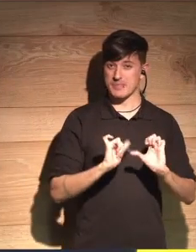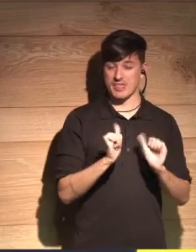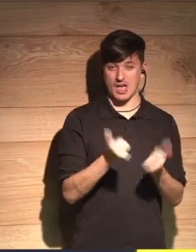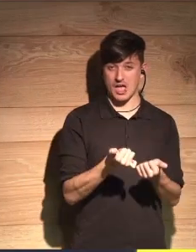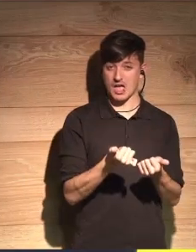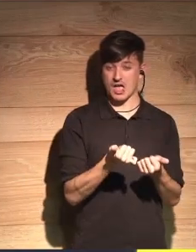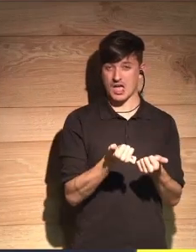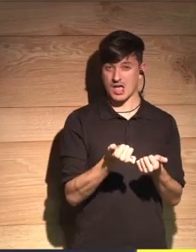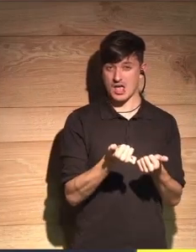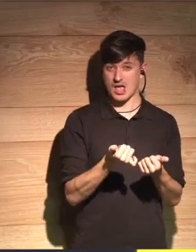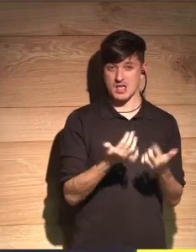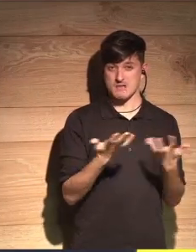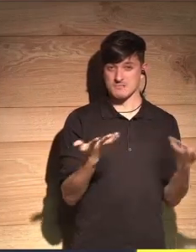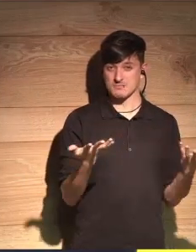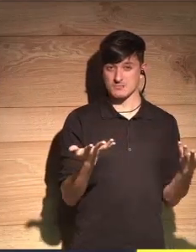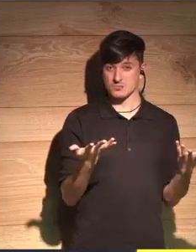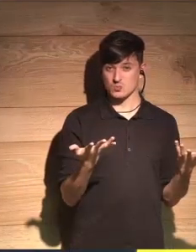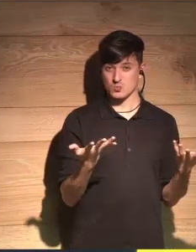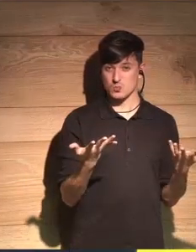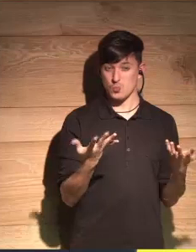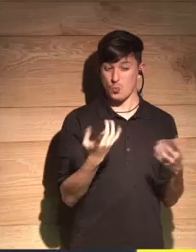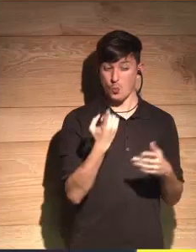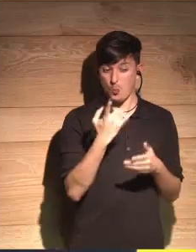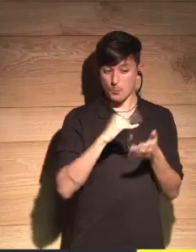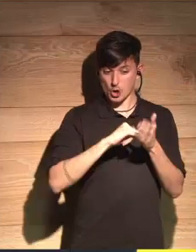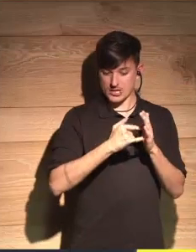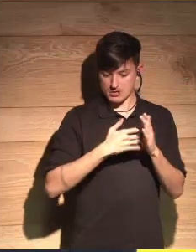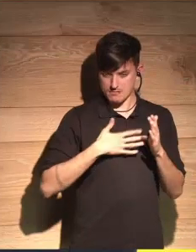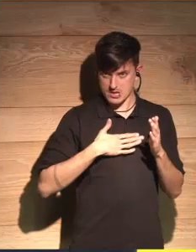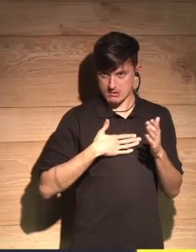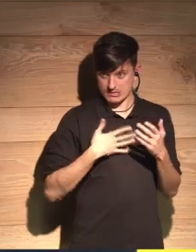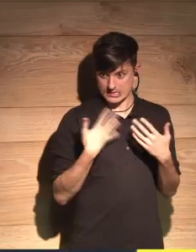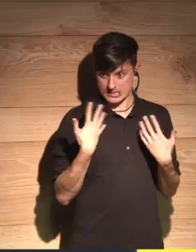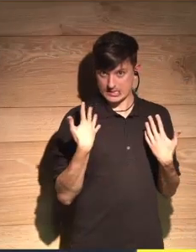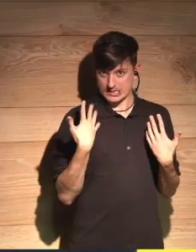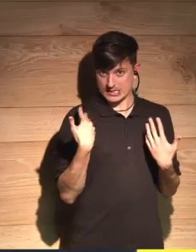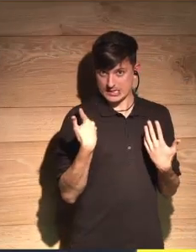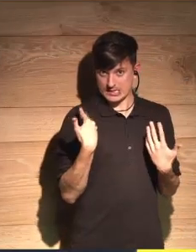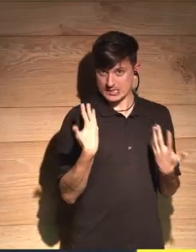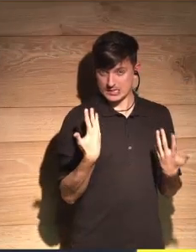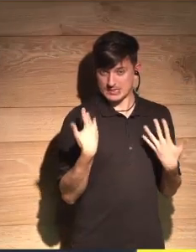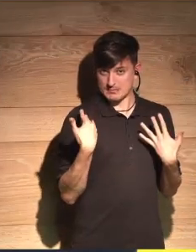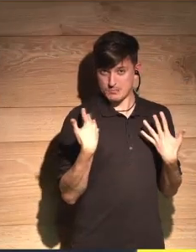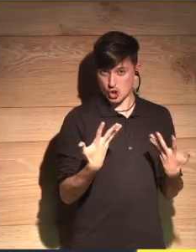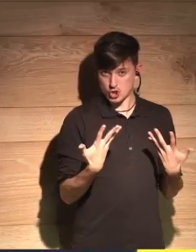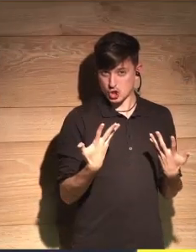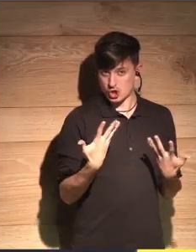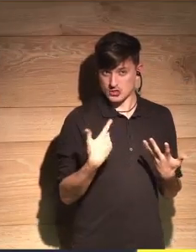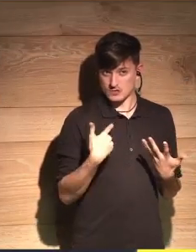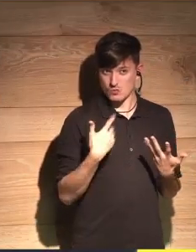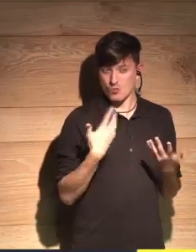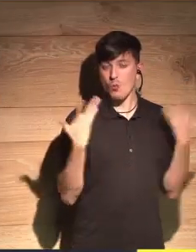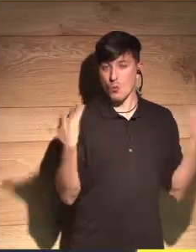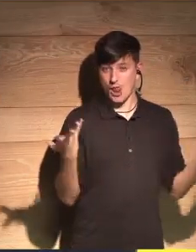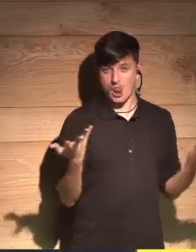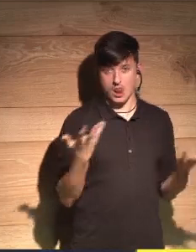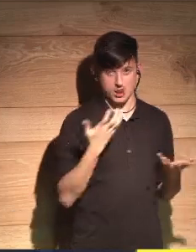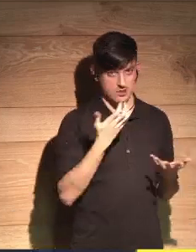technologies. And therefore, so as to start, one of my projects was one of my earliest projects